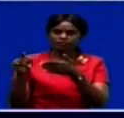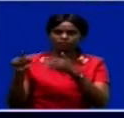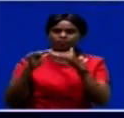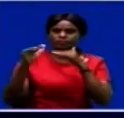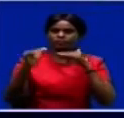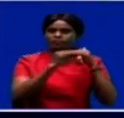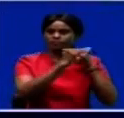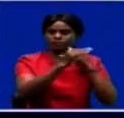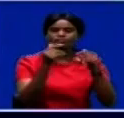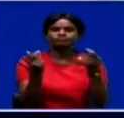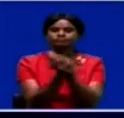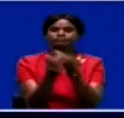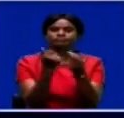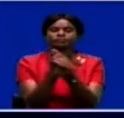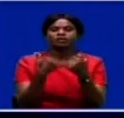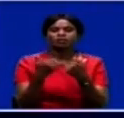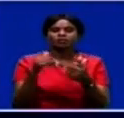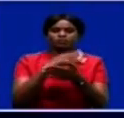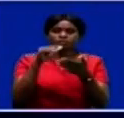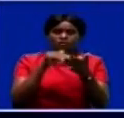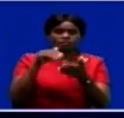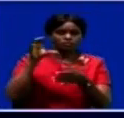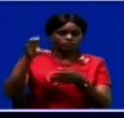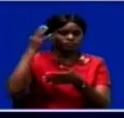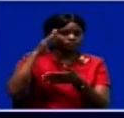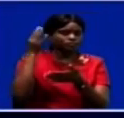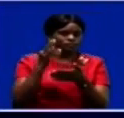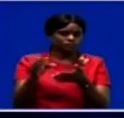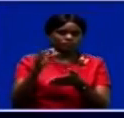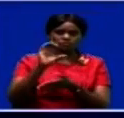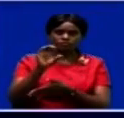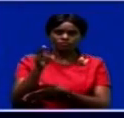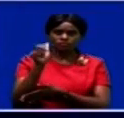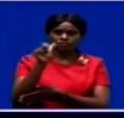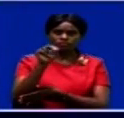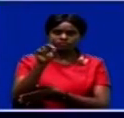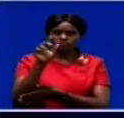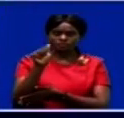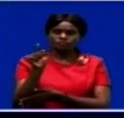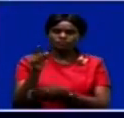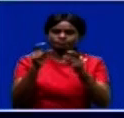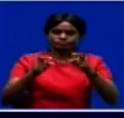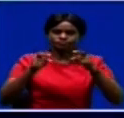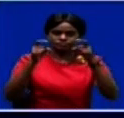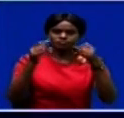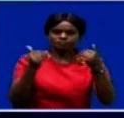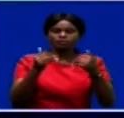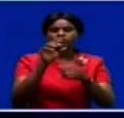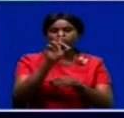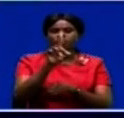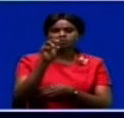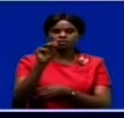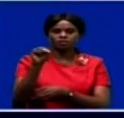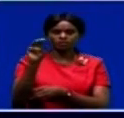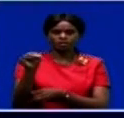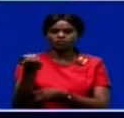secretary level. This has seen Central Province Permanent Secretary Chanda Kabwe elevated to the position of Disaster Management